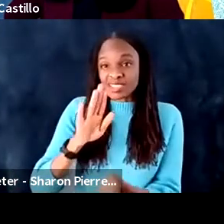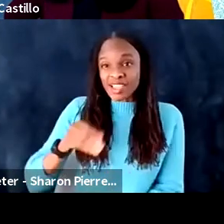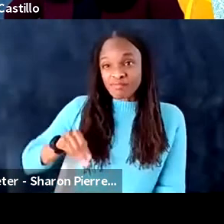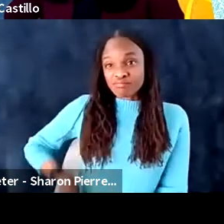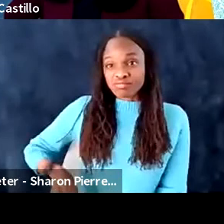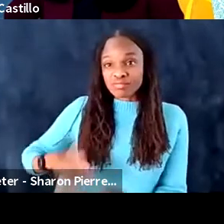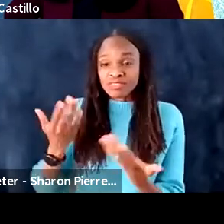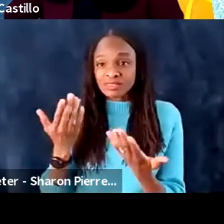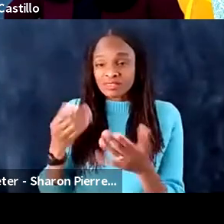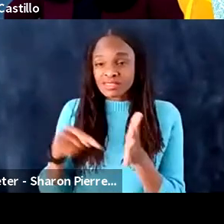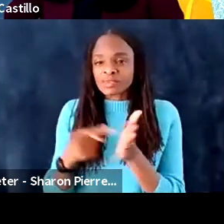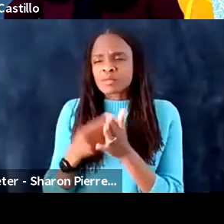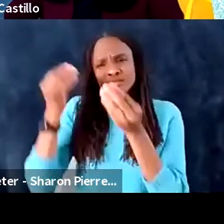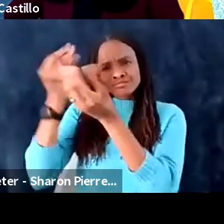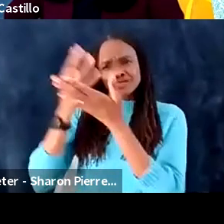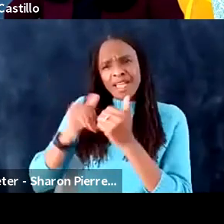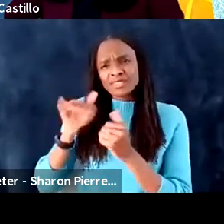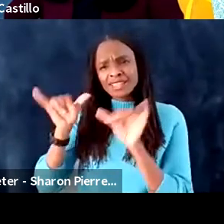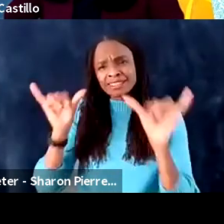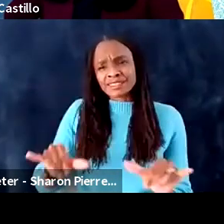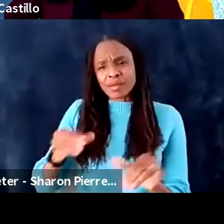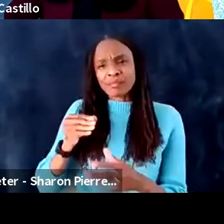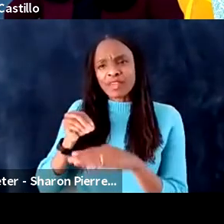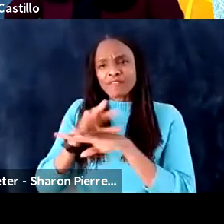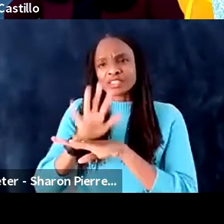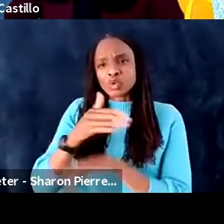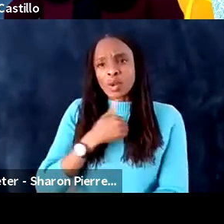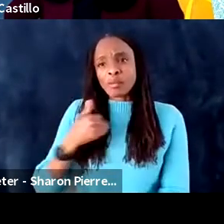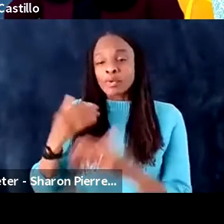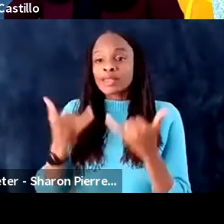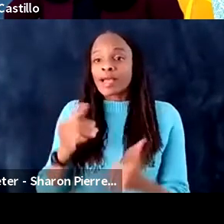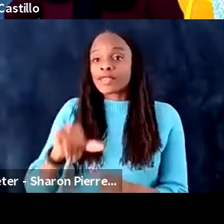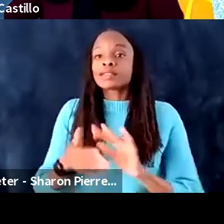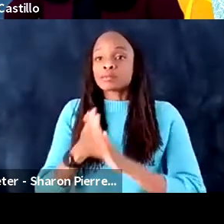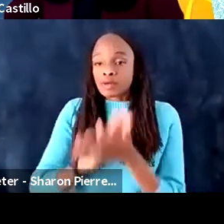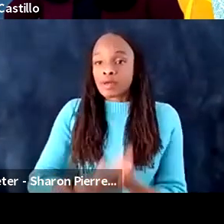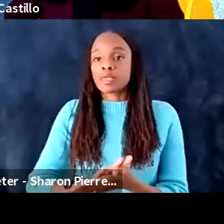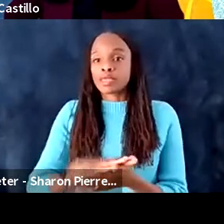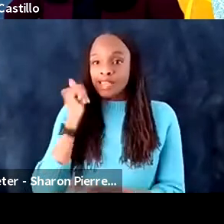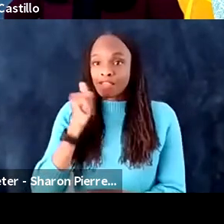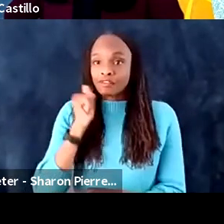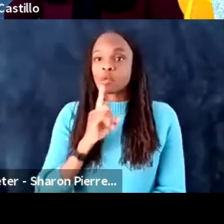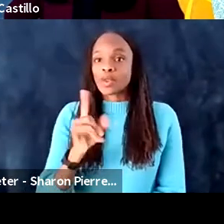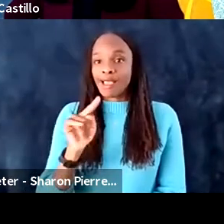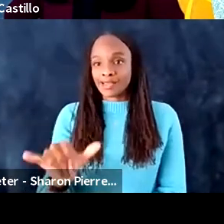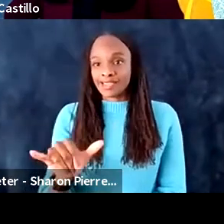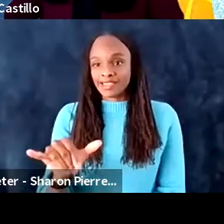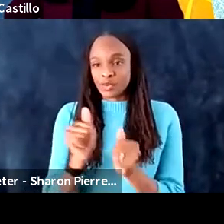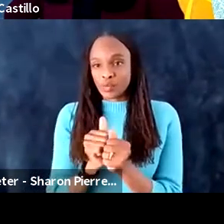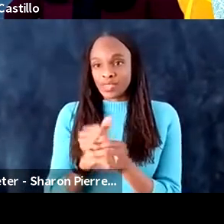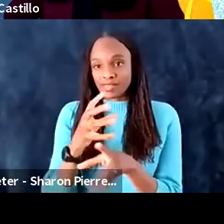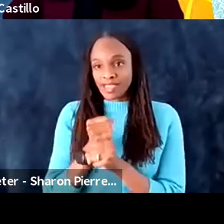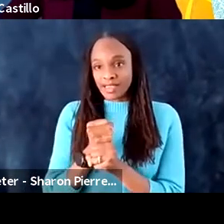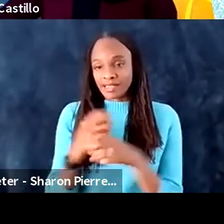how that system is affecting your members now that it's becoming part of the everyday reality of receiving